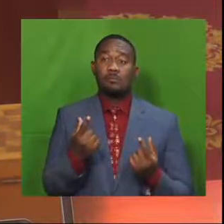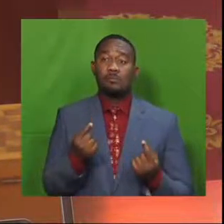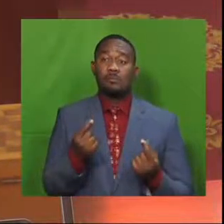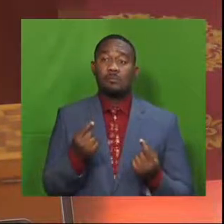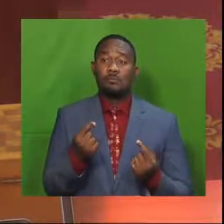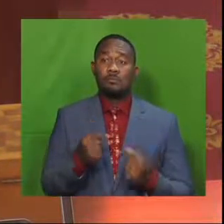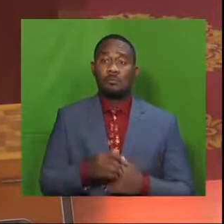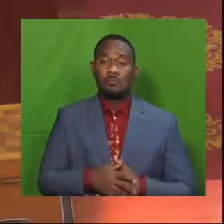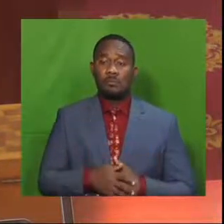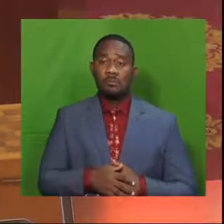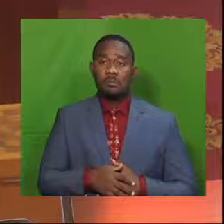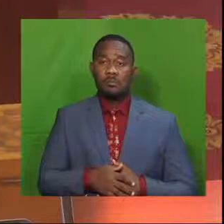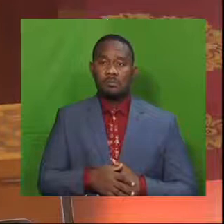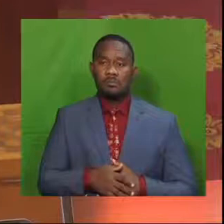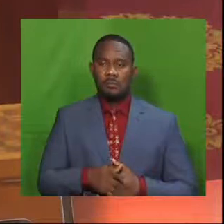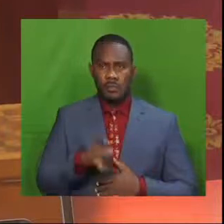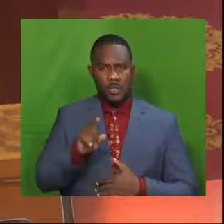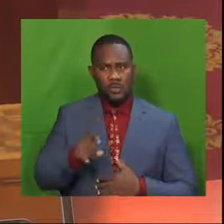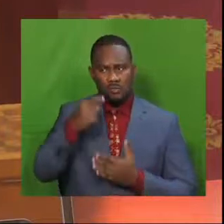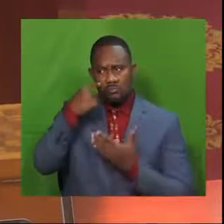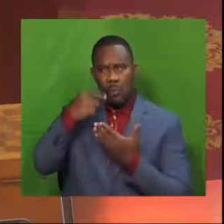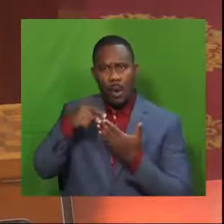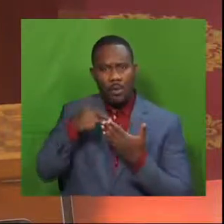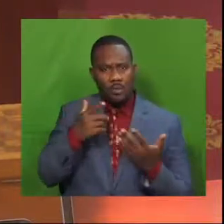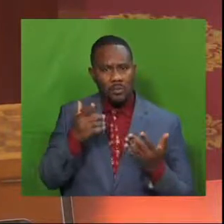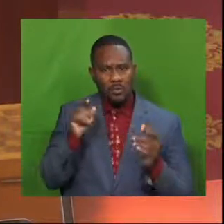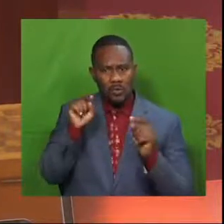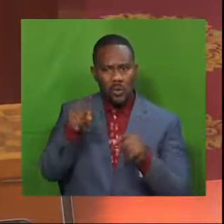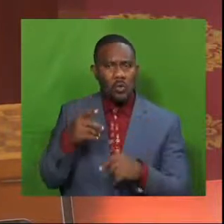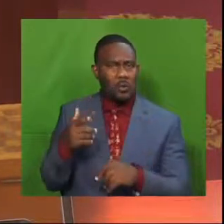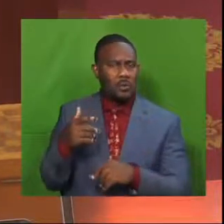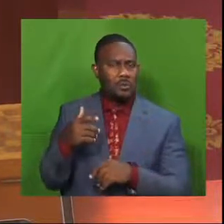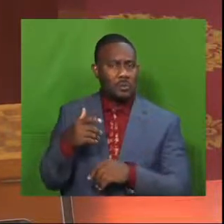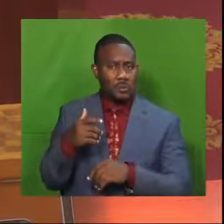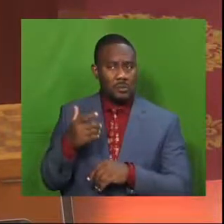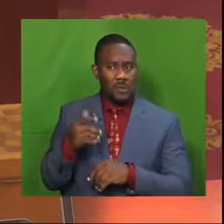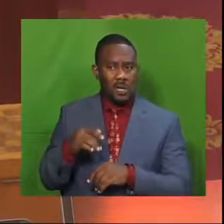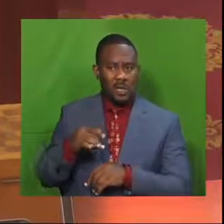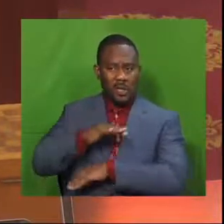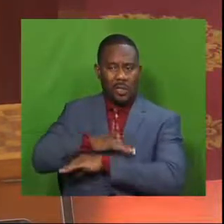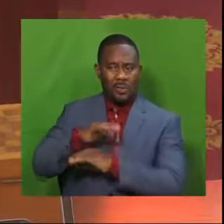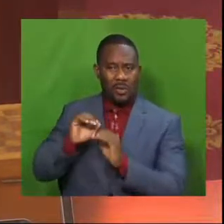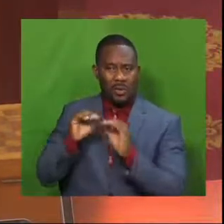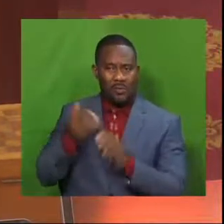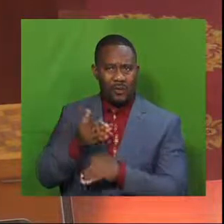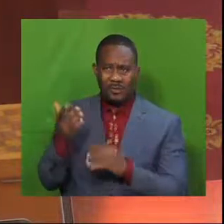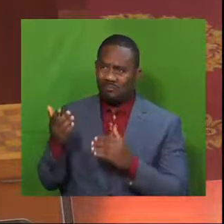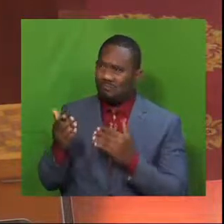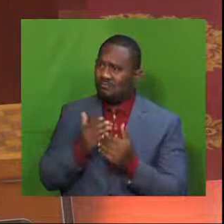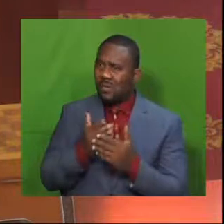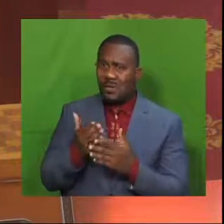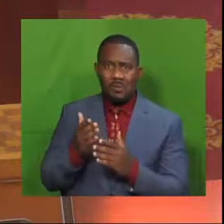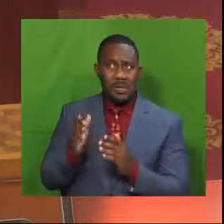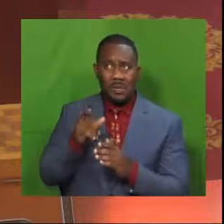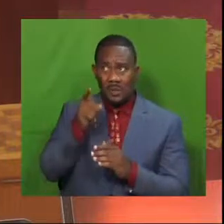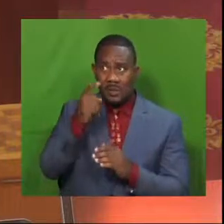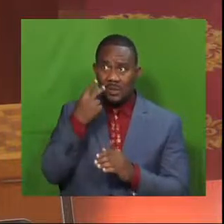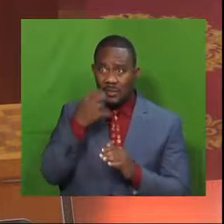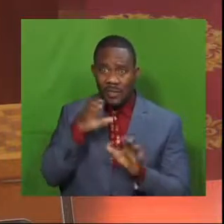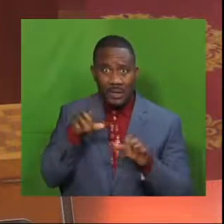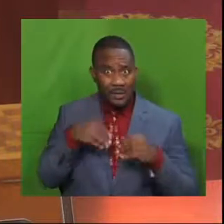we should always be following up at the table office, whether or not Mr. Speaker has admitted a statement.